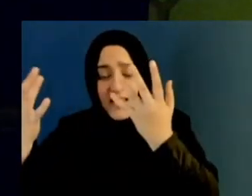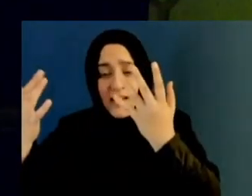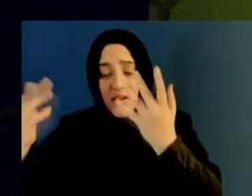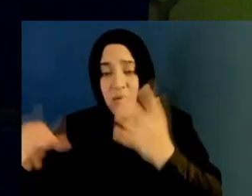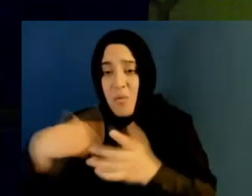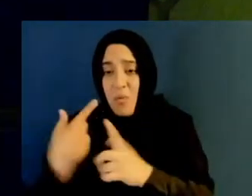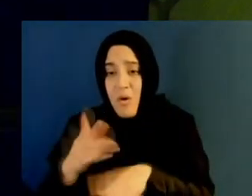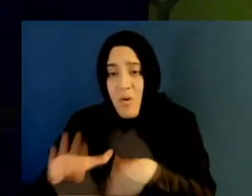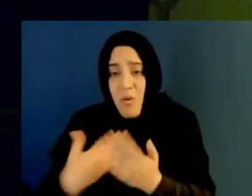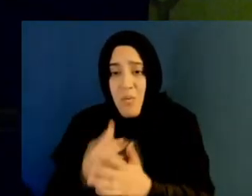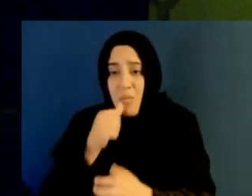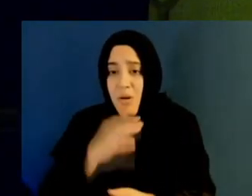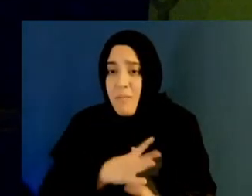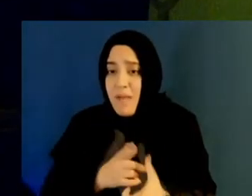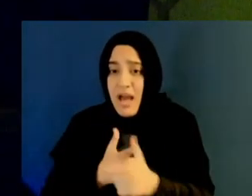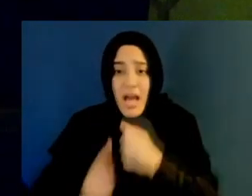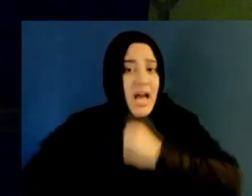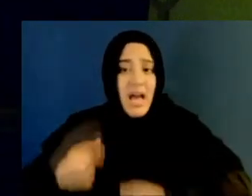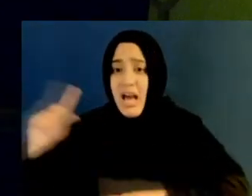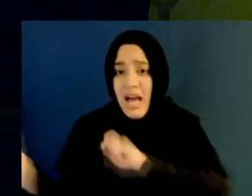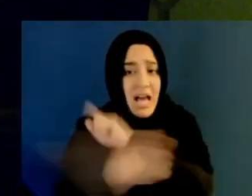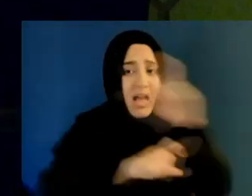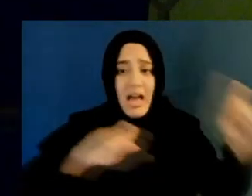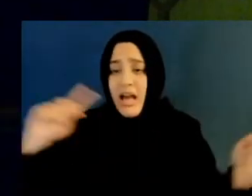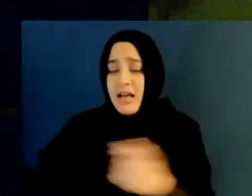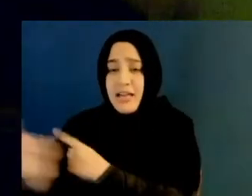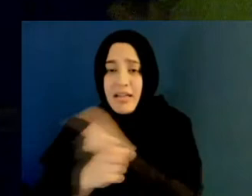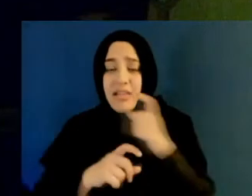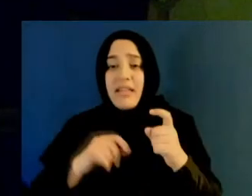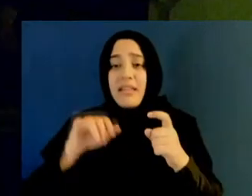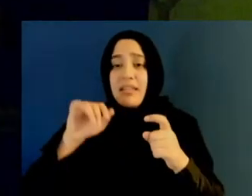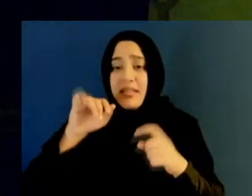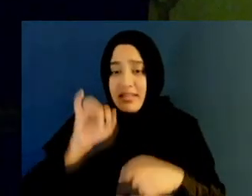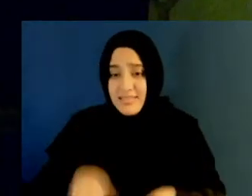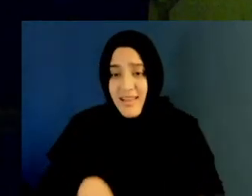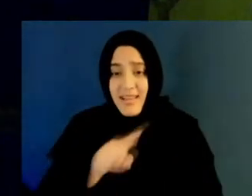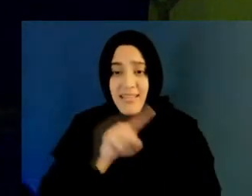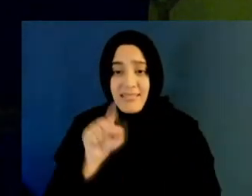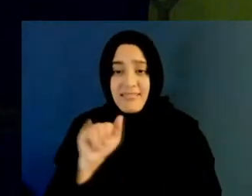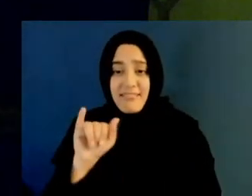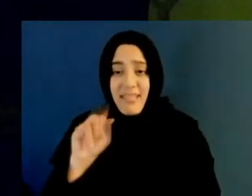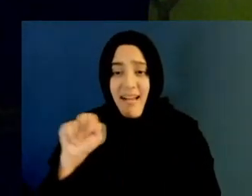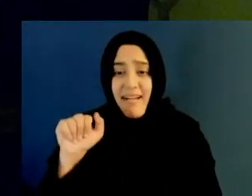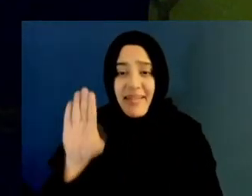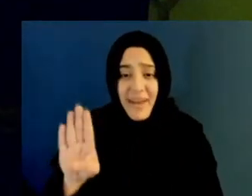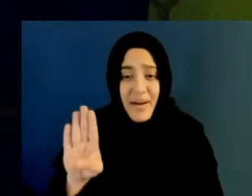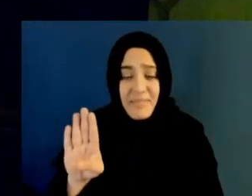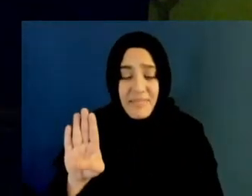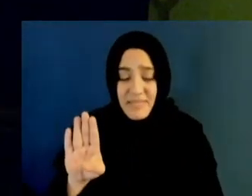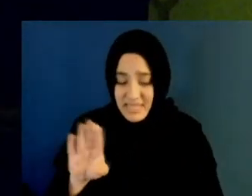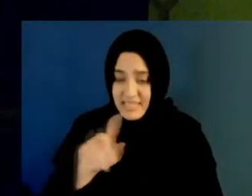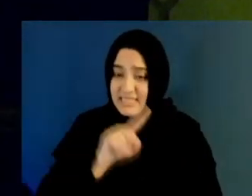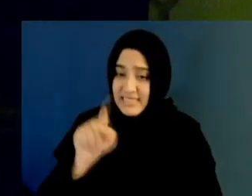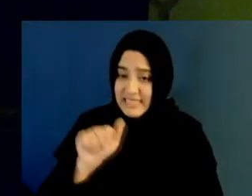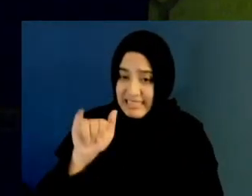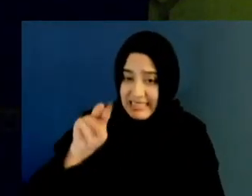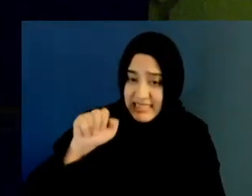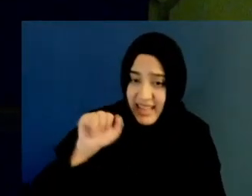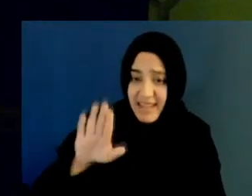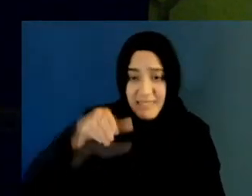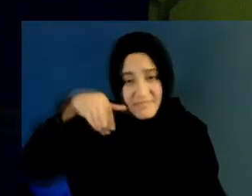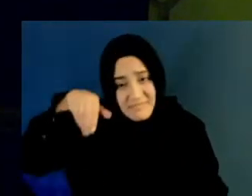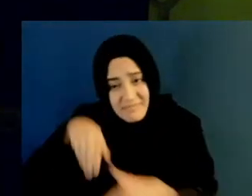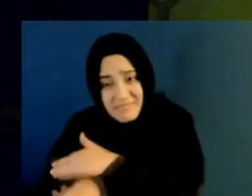here Bint al-Amir al-Mu'minin, Zainab al-Kubra, running into the Khaymah, running out of